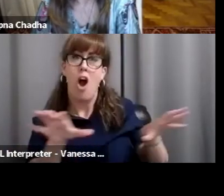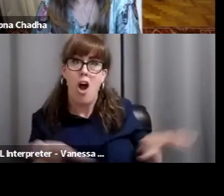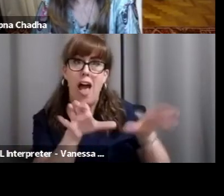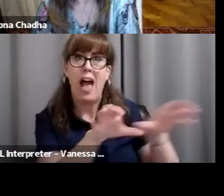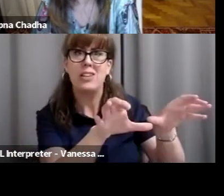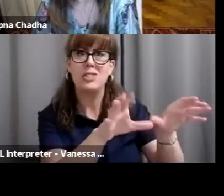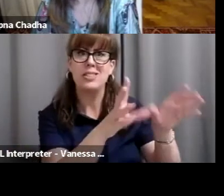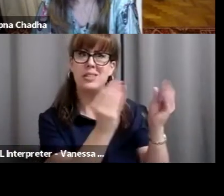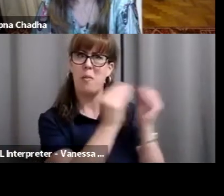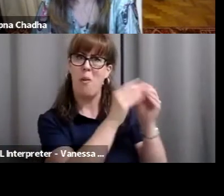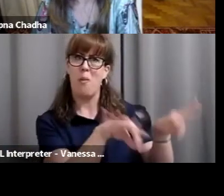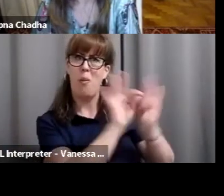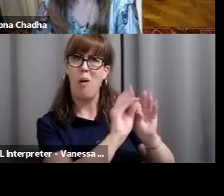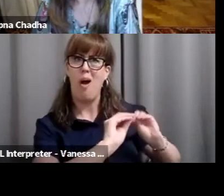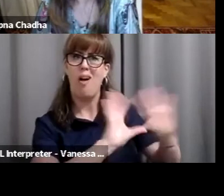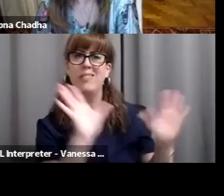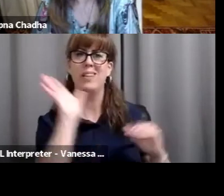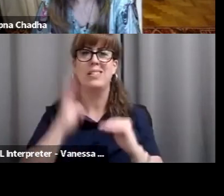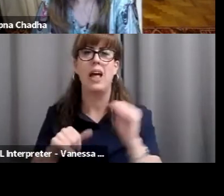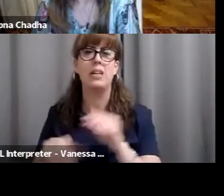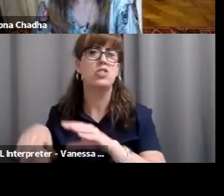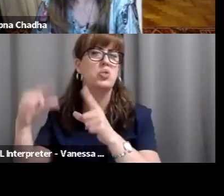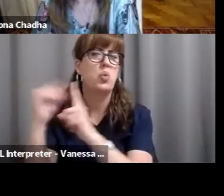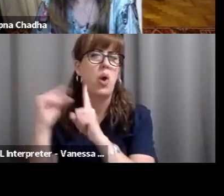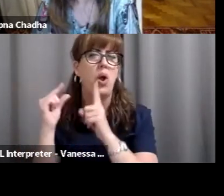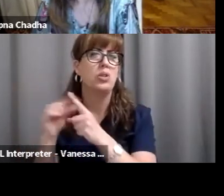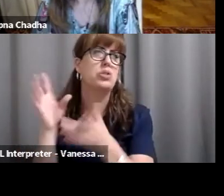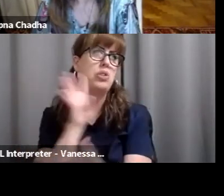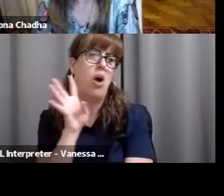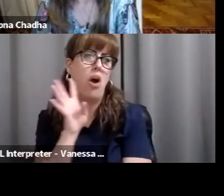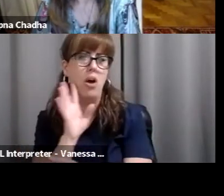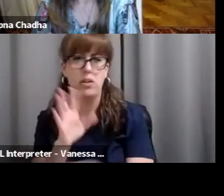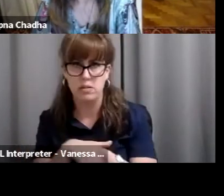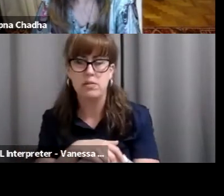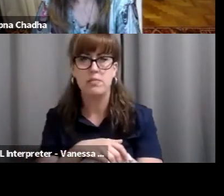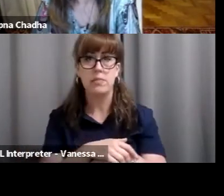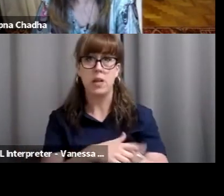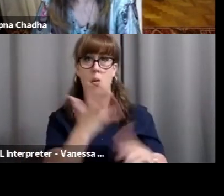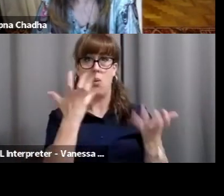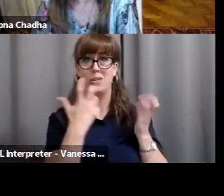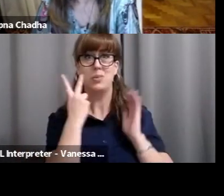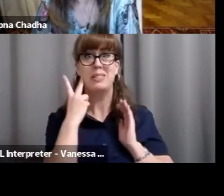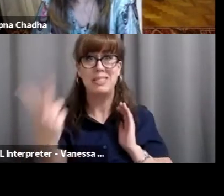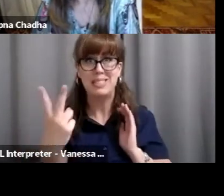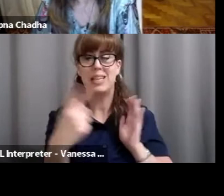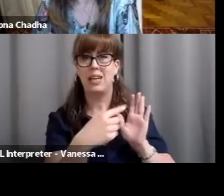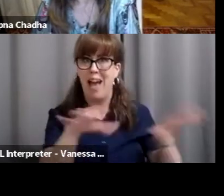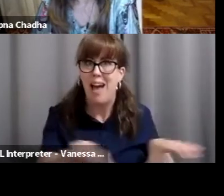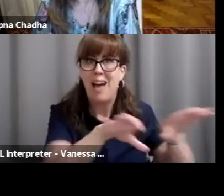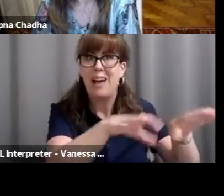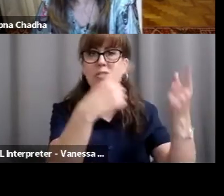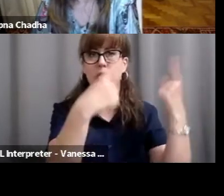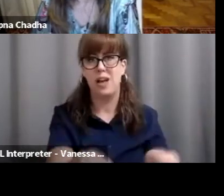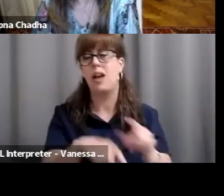fabulous. And to see more and more that action being taken by organizations will actually reflect in changing the